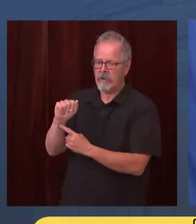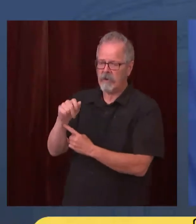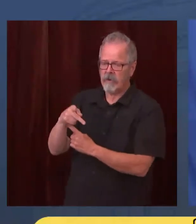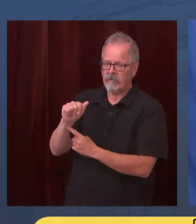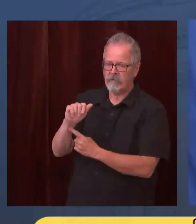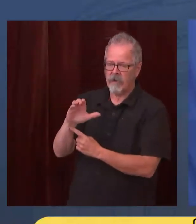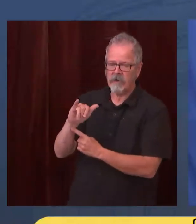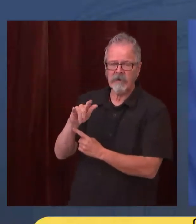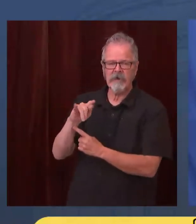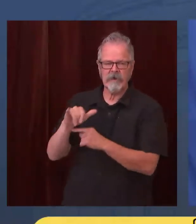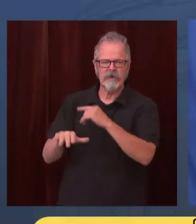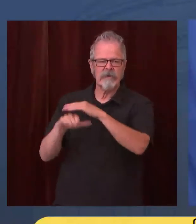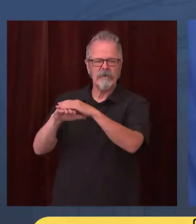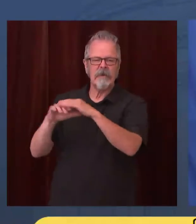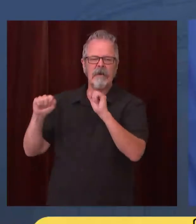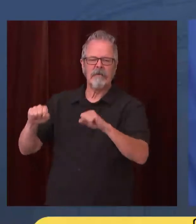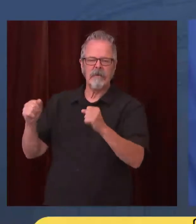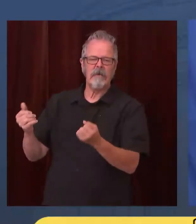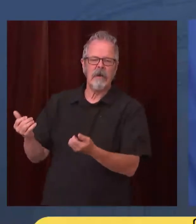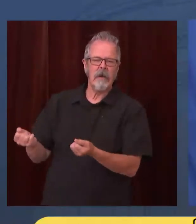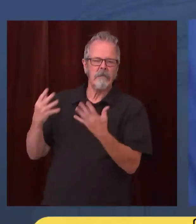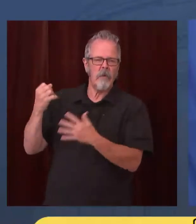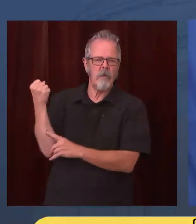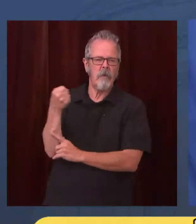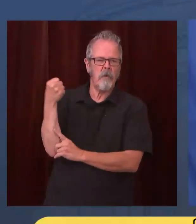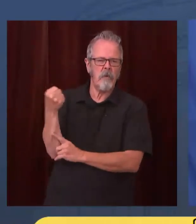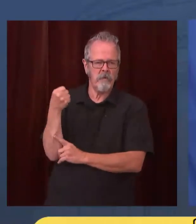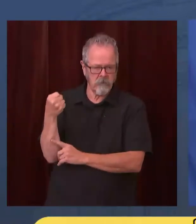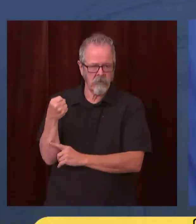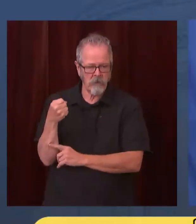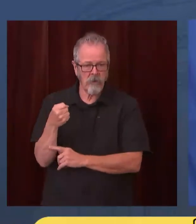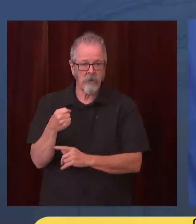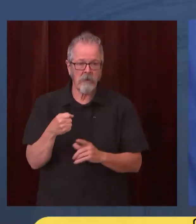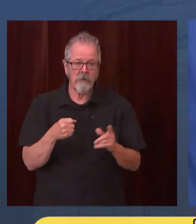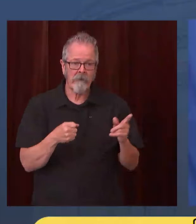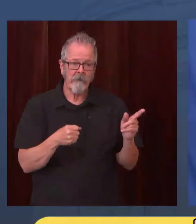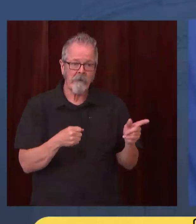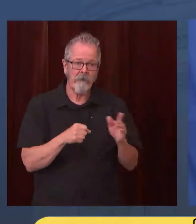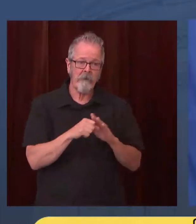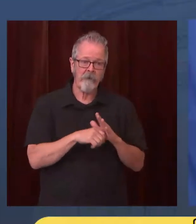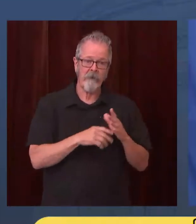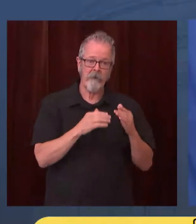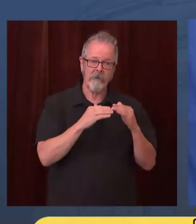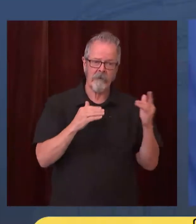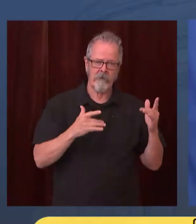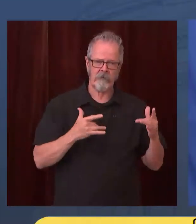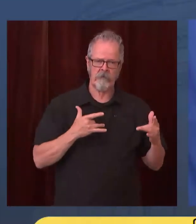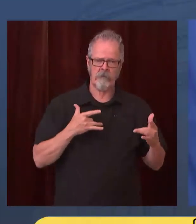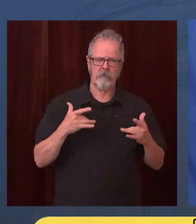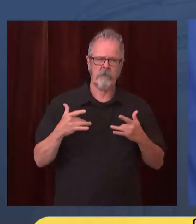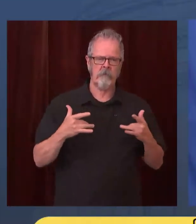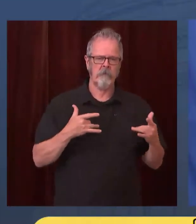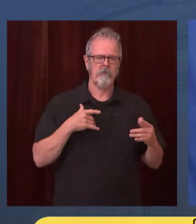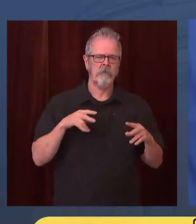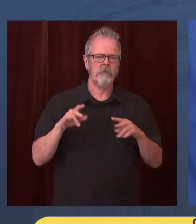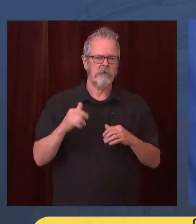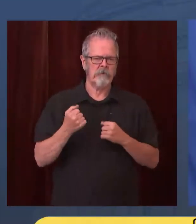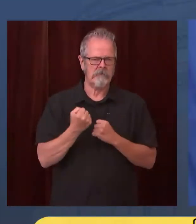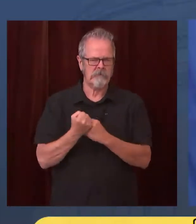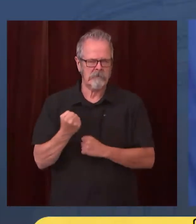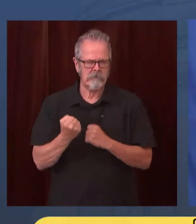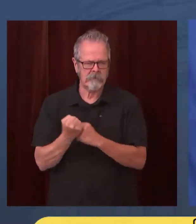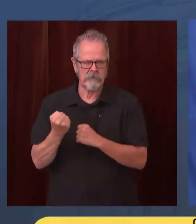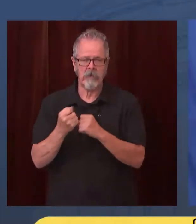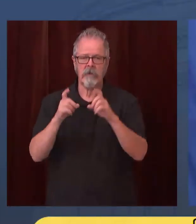things at the state of Washington, at the state level, to support our healthcare system. Department of Health has been working with the Healthcare Authority